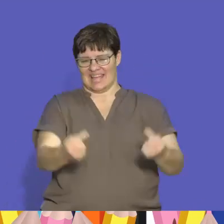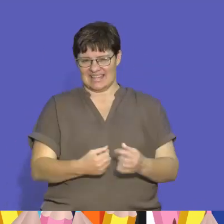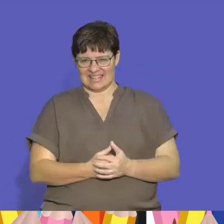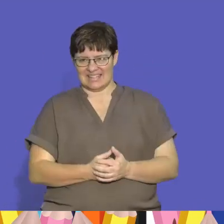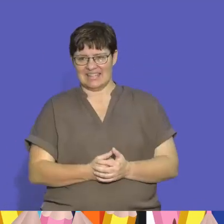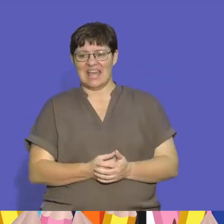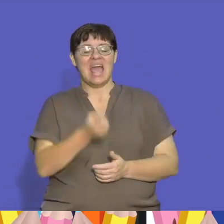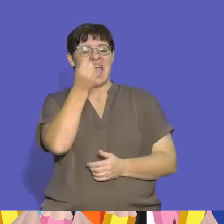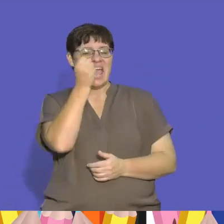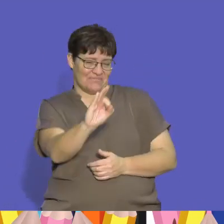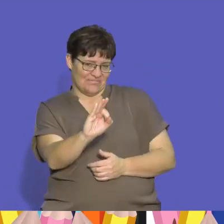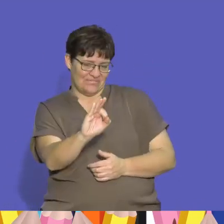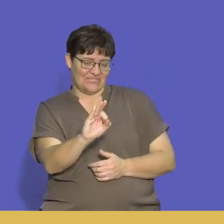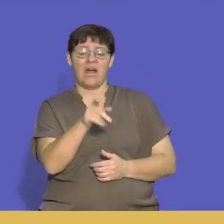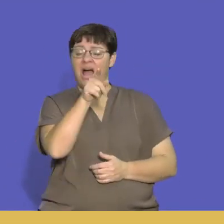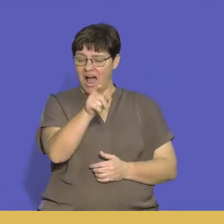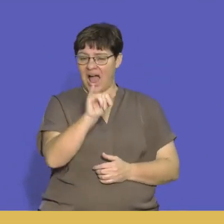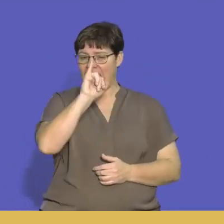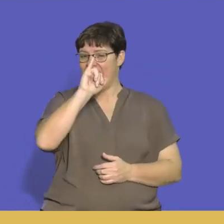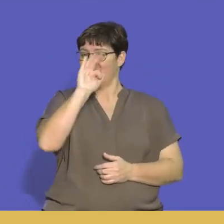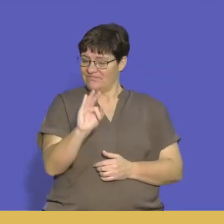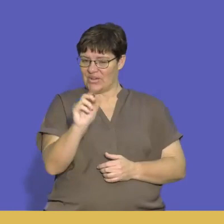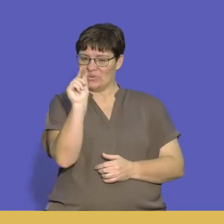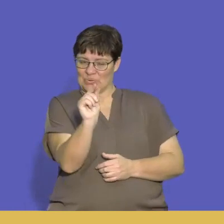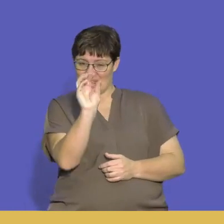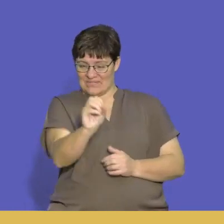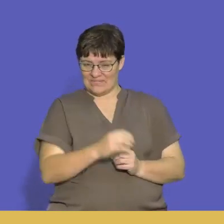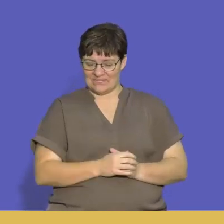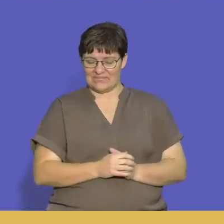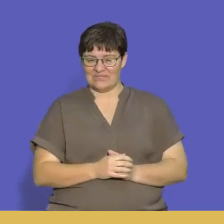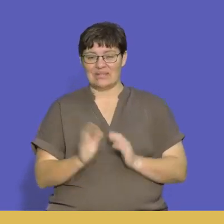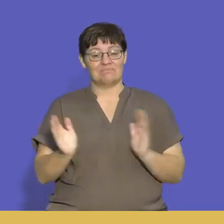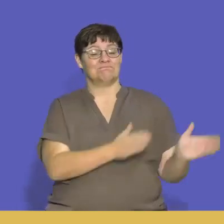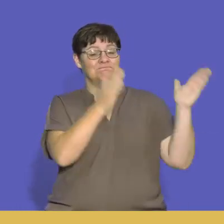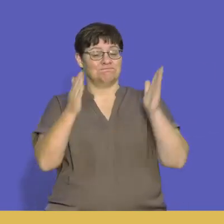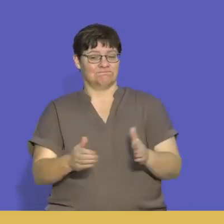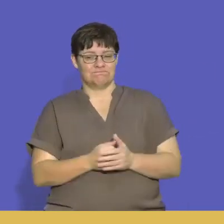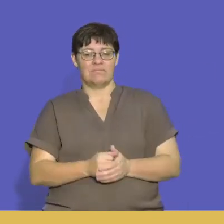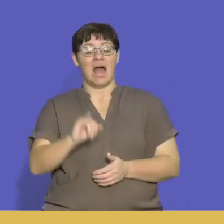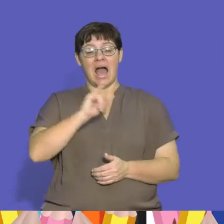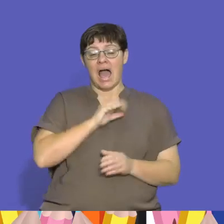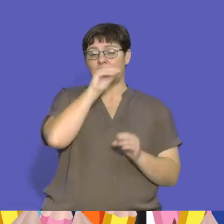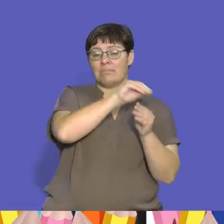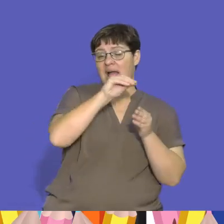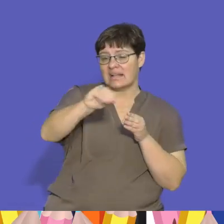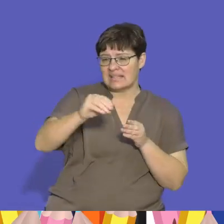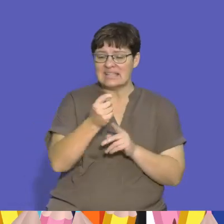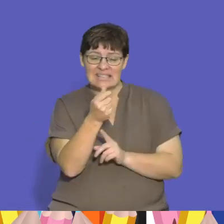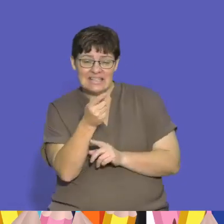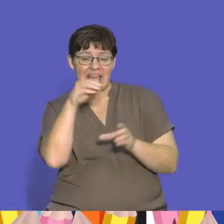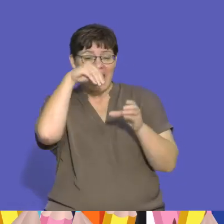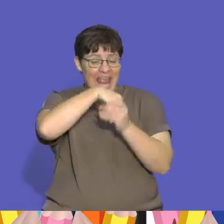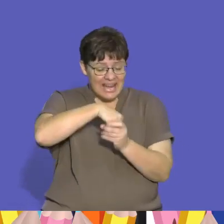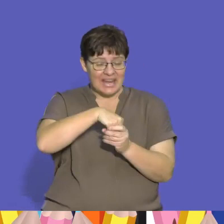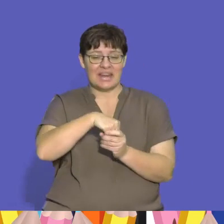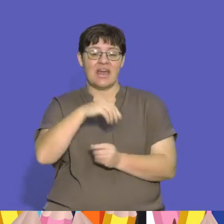Well done. If is the E word in that sentence. Listen to the next sentence. I planted a seed in